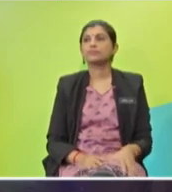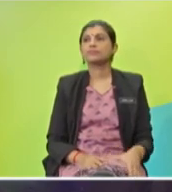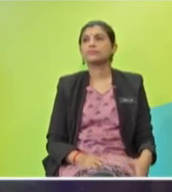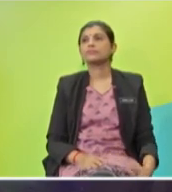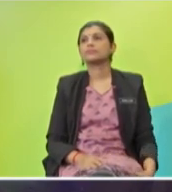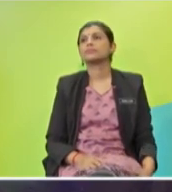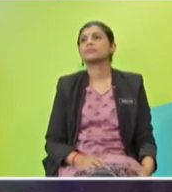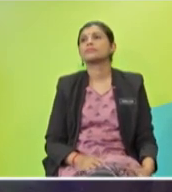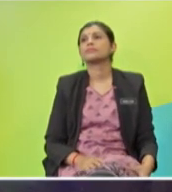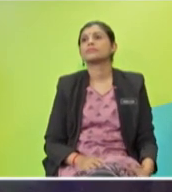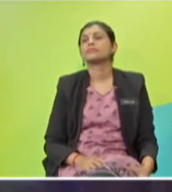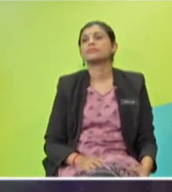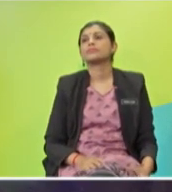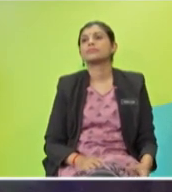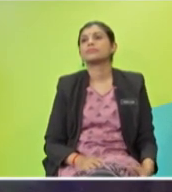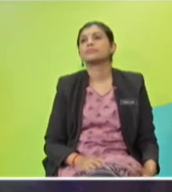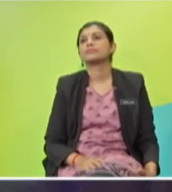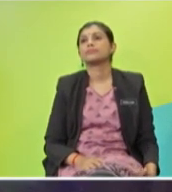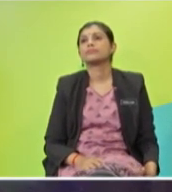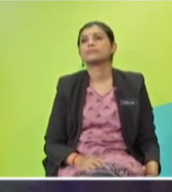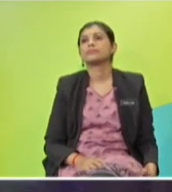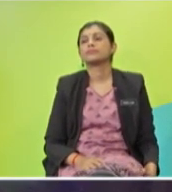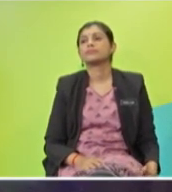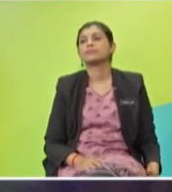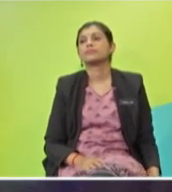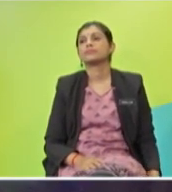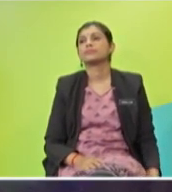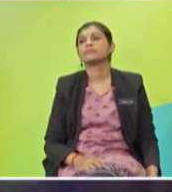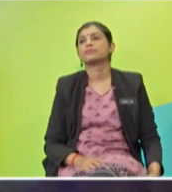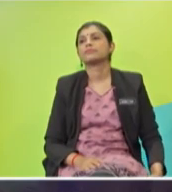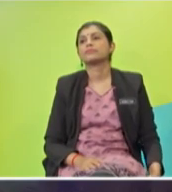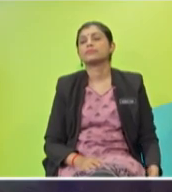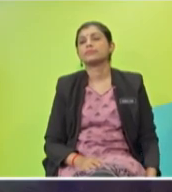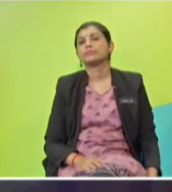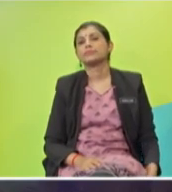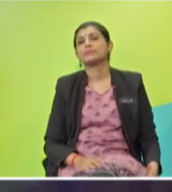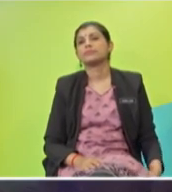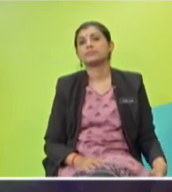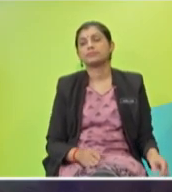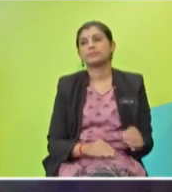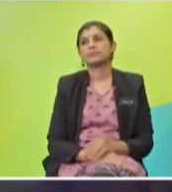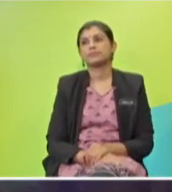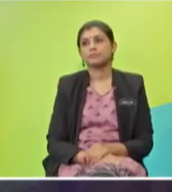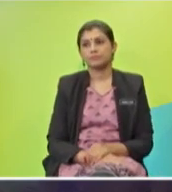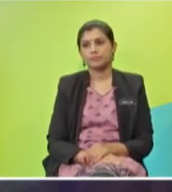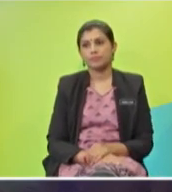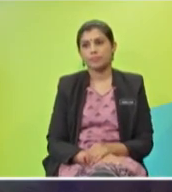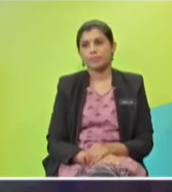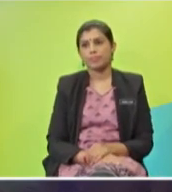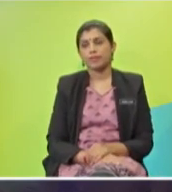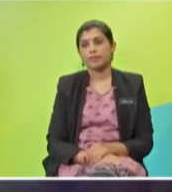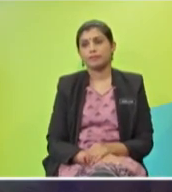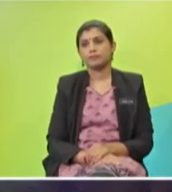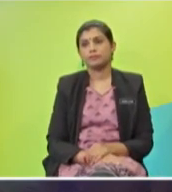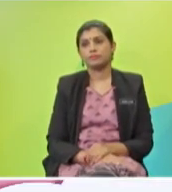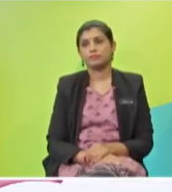Yashika, very nice. Firash. Adelia. Firash. Aisha. Okay, let's wait